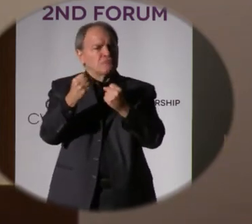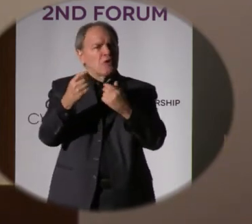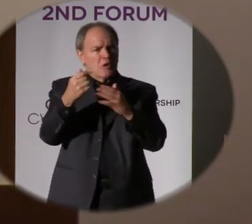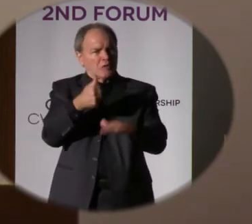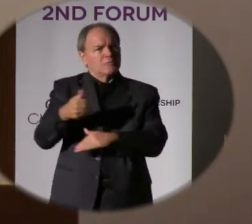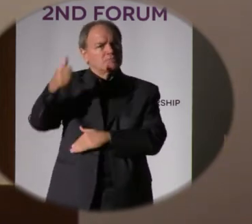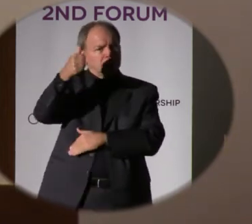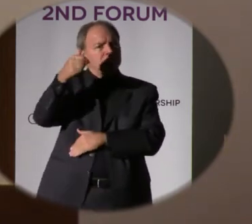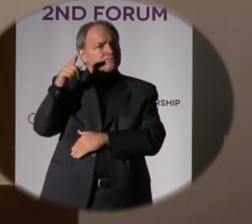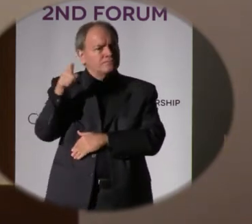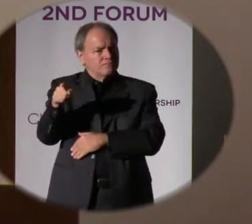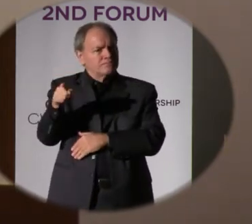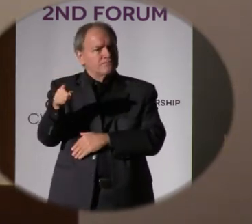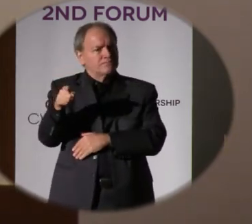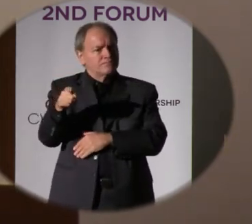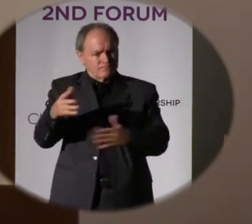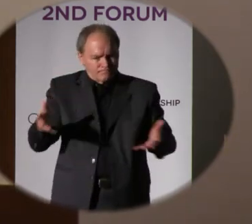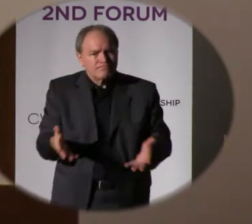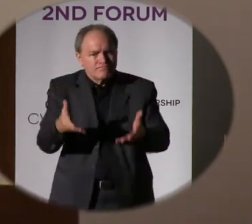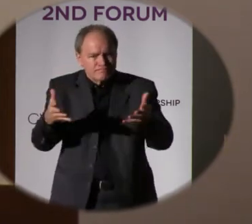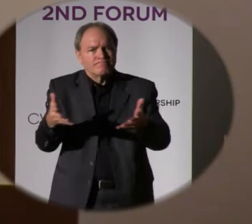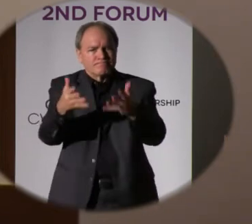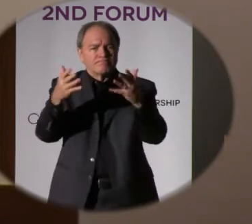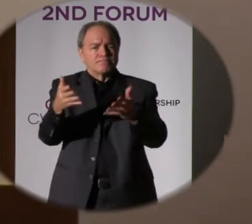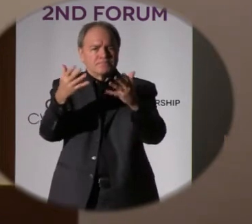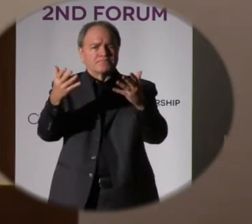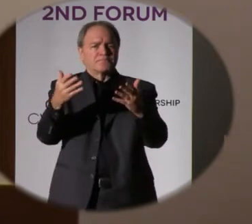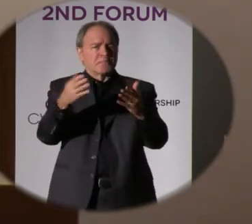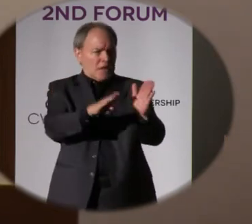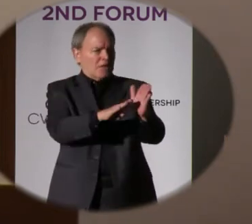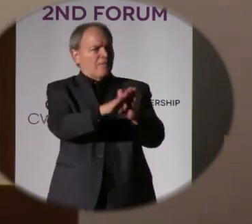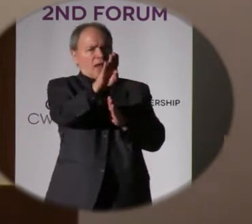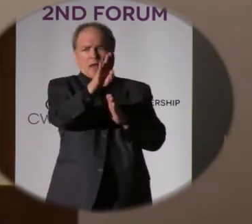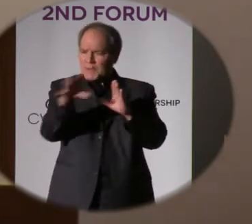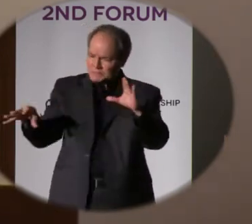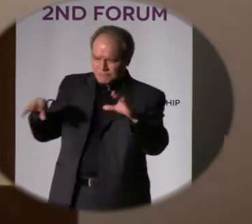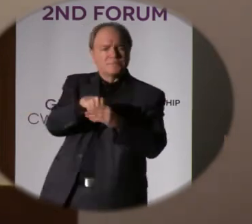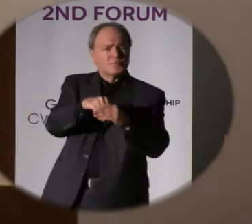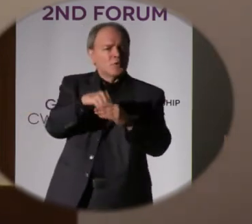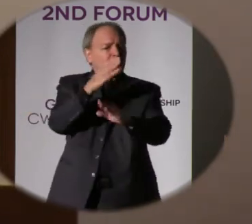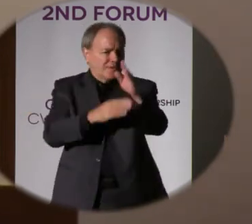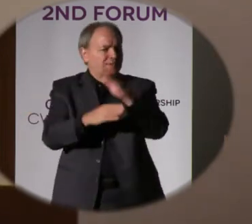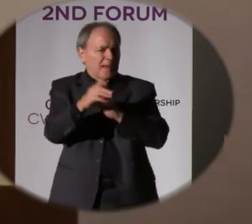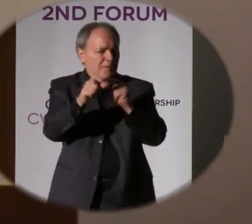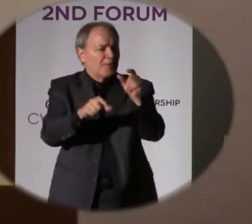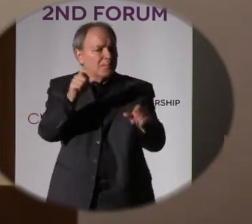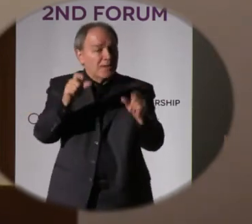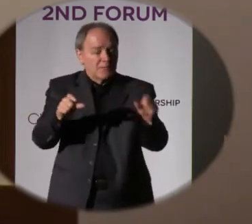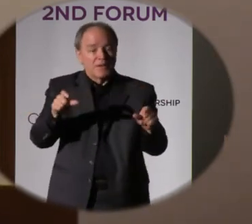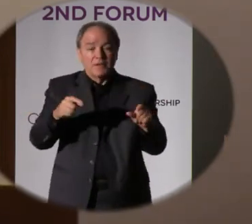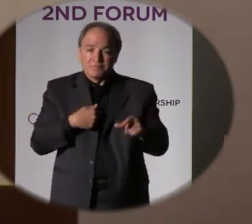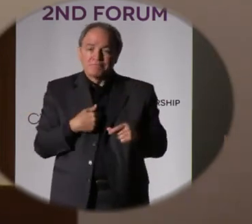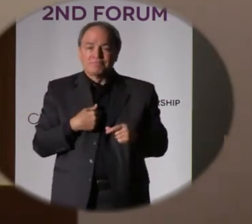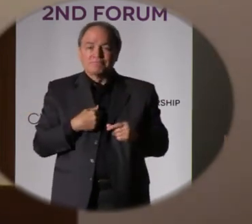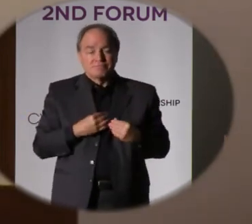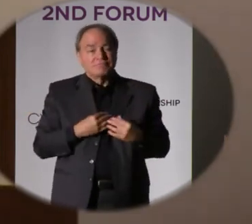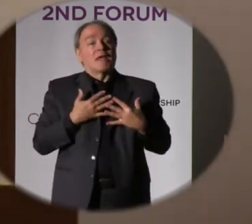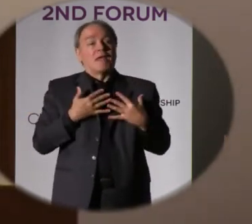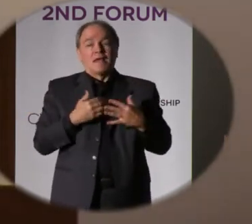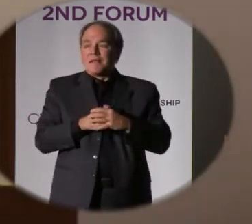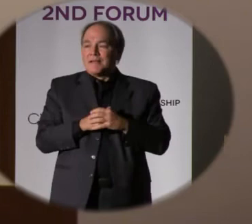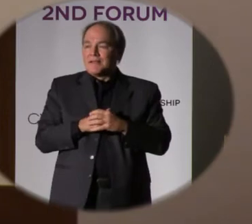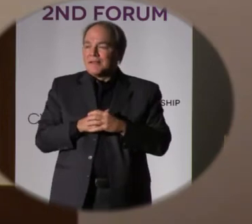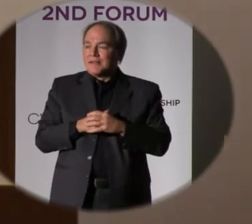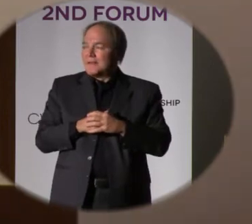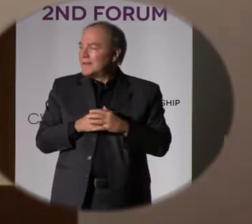allow disability into development. So it's my honor. And let's see, he could not be here today. This is